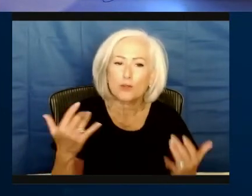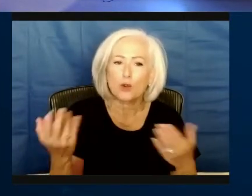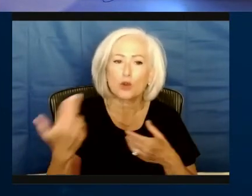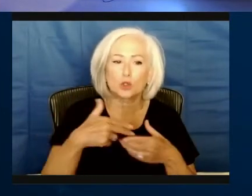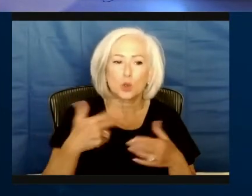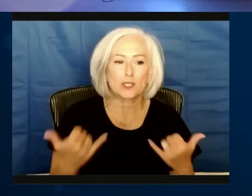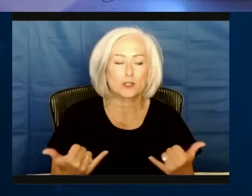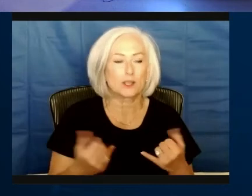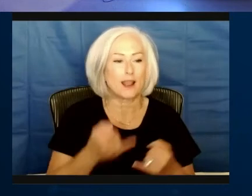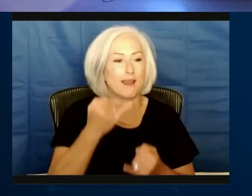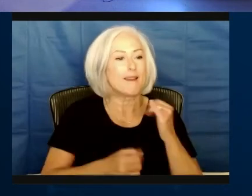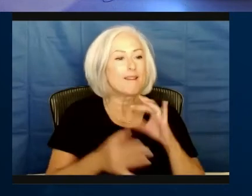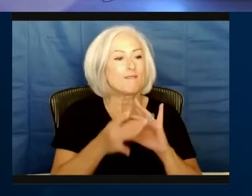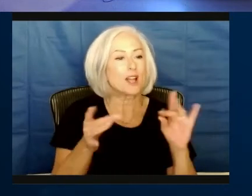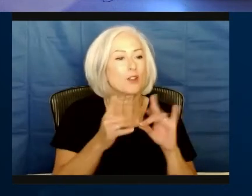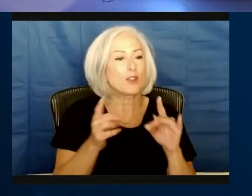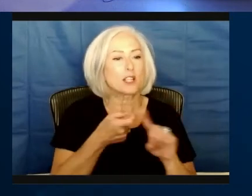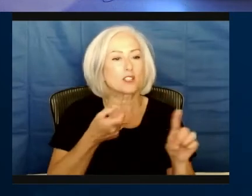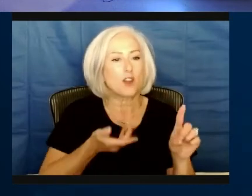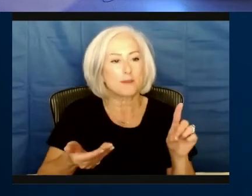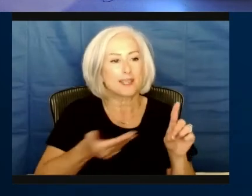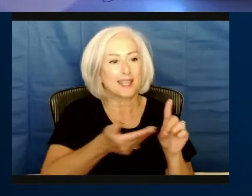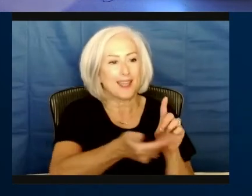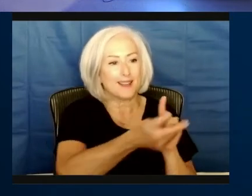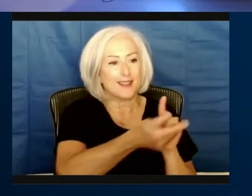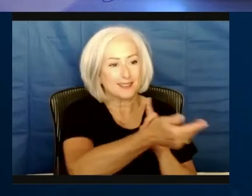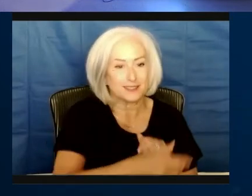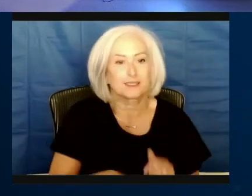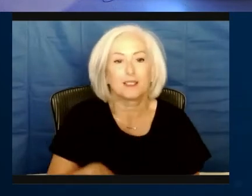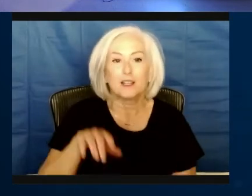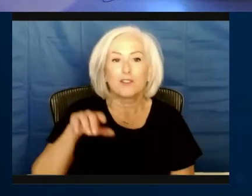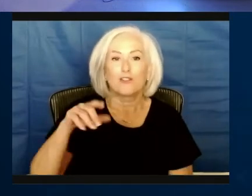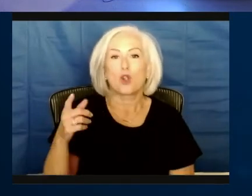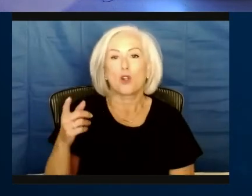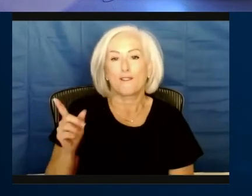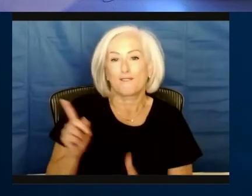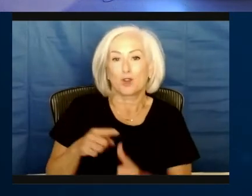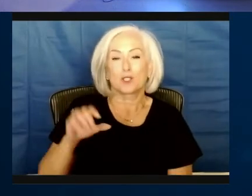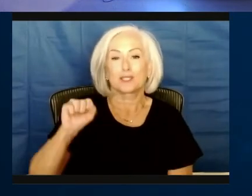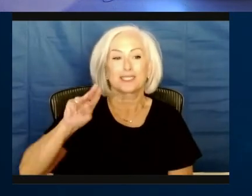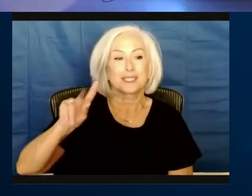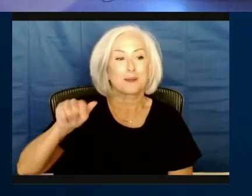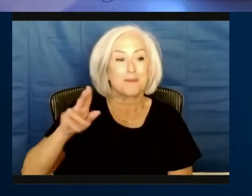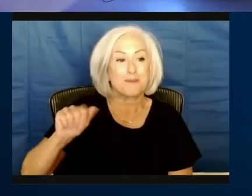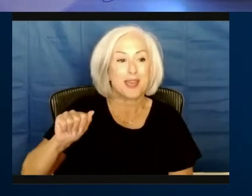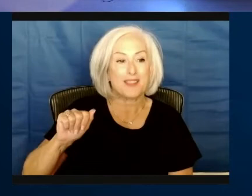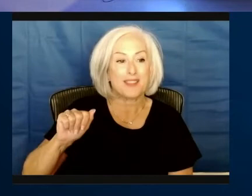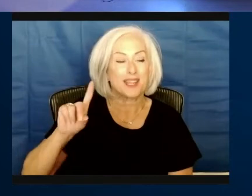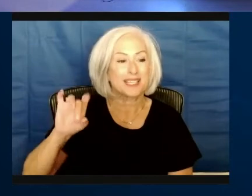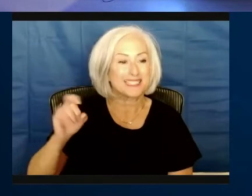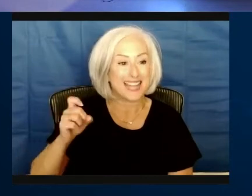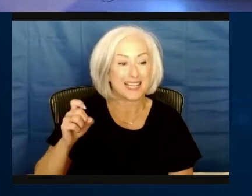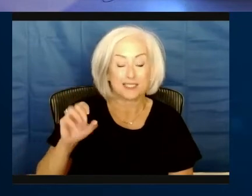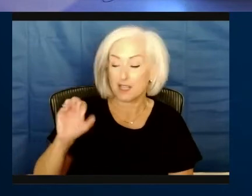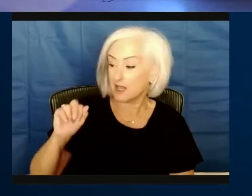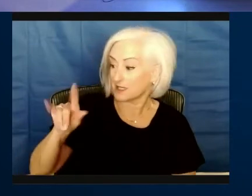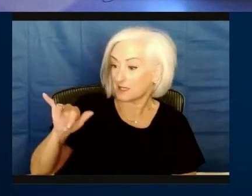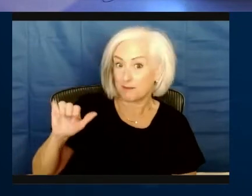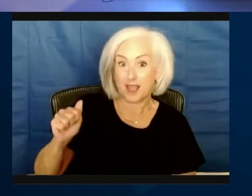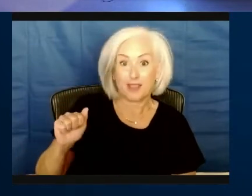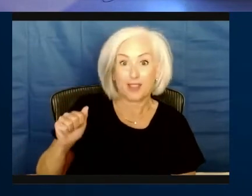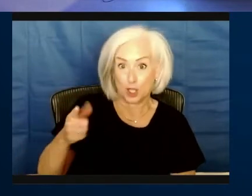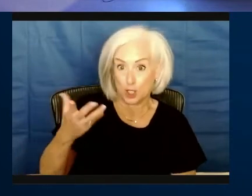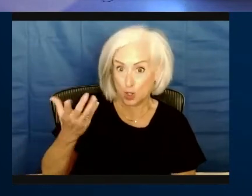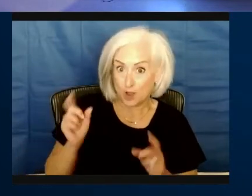our guests. And actually, I'm going to start with Samantha and Dax. First of all, Samantha, just really quickly, does this make you want to go to medical school more